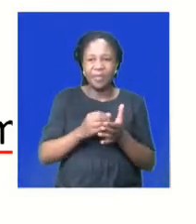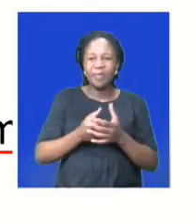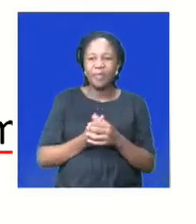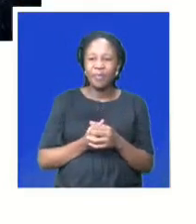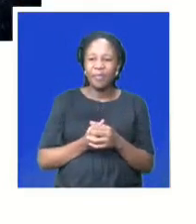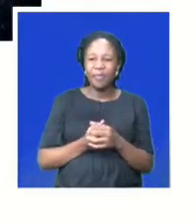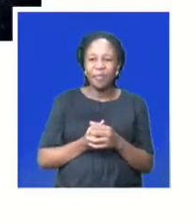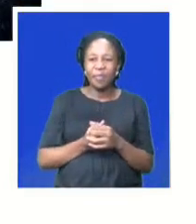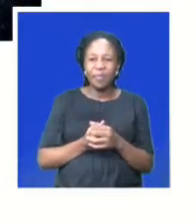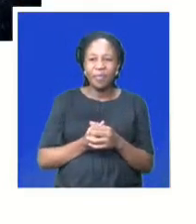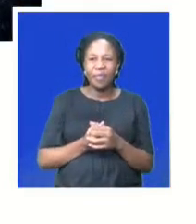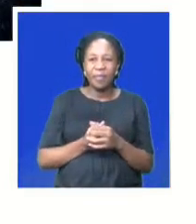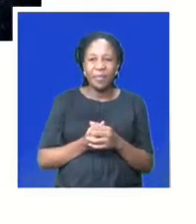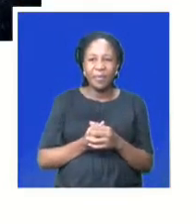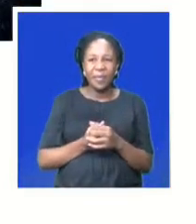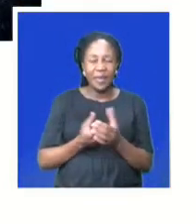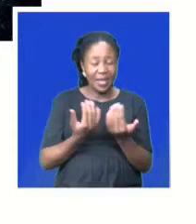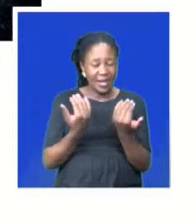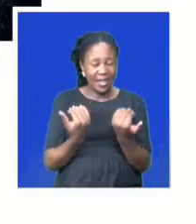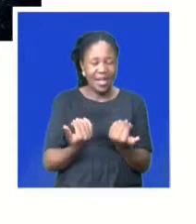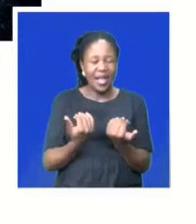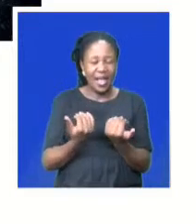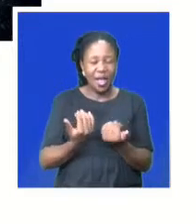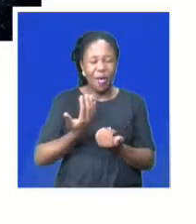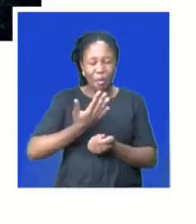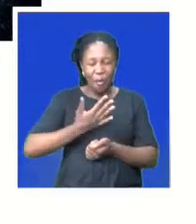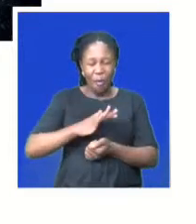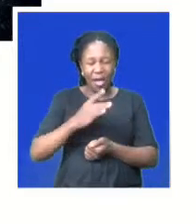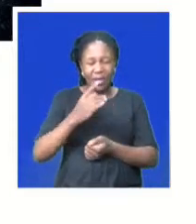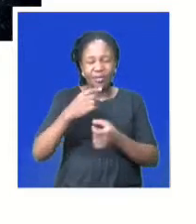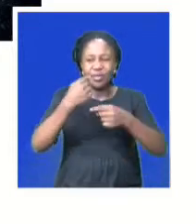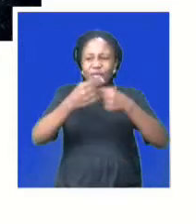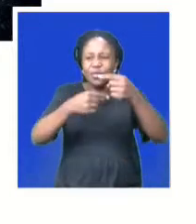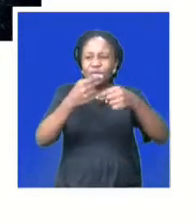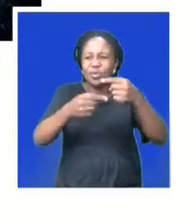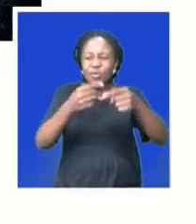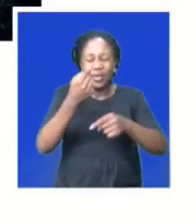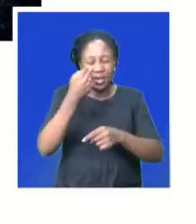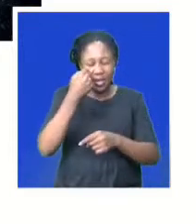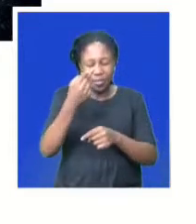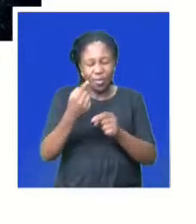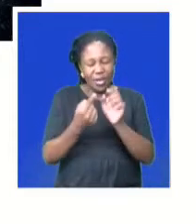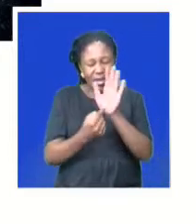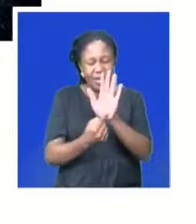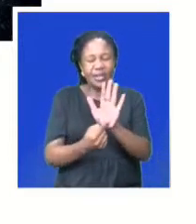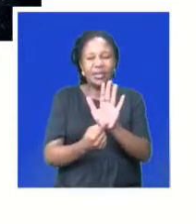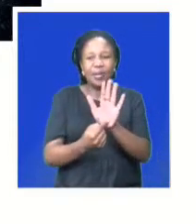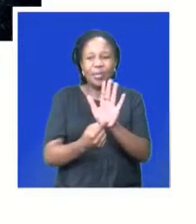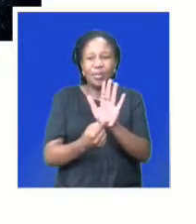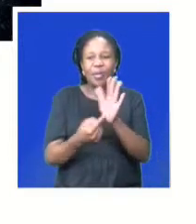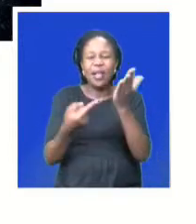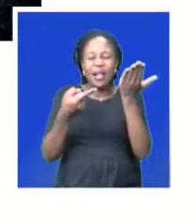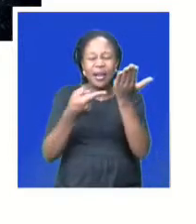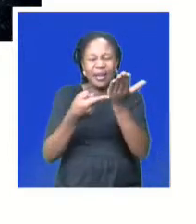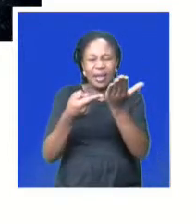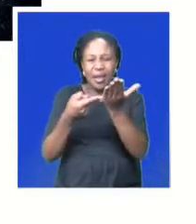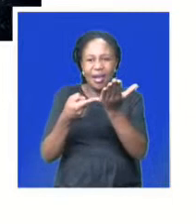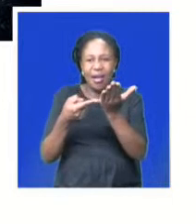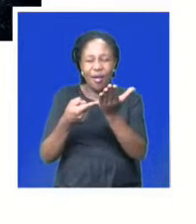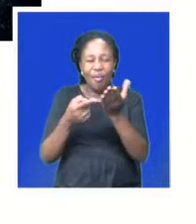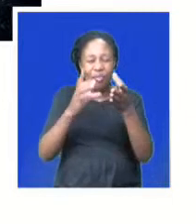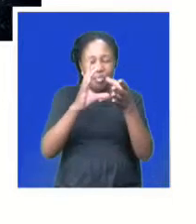go on and look at the examples of township